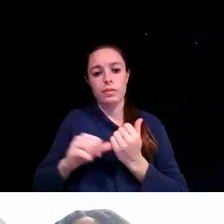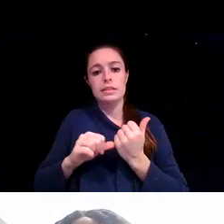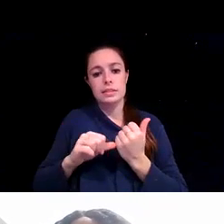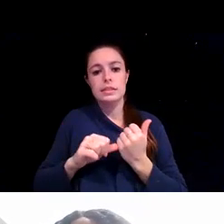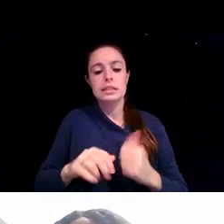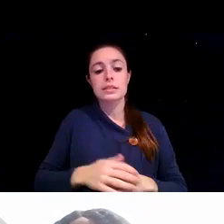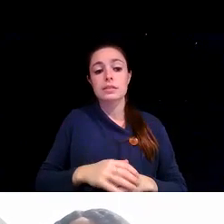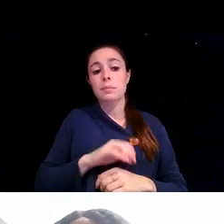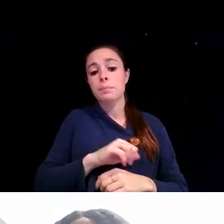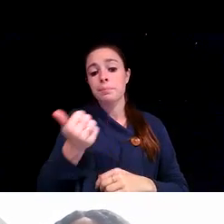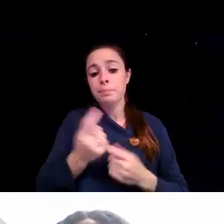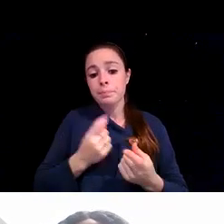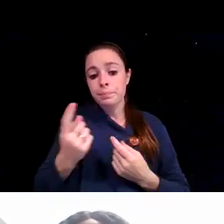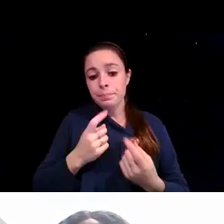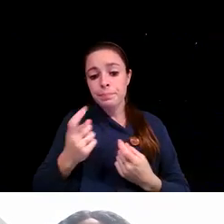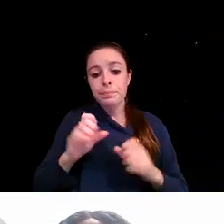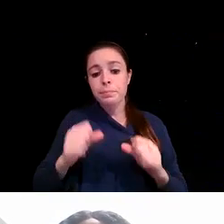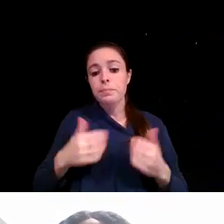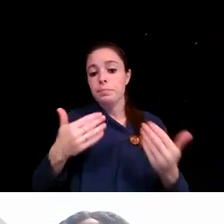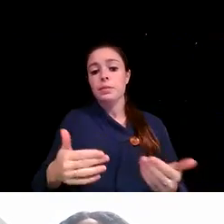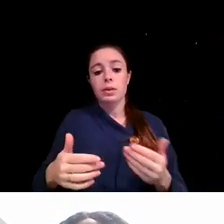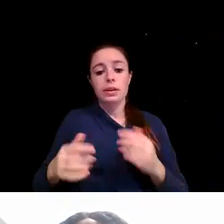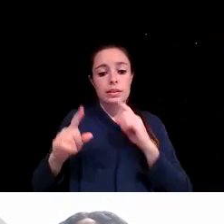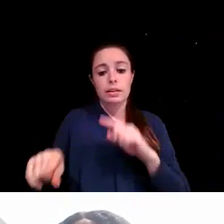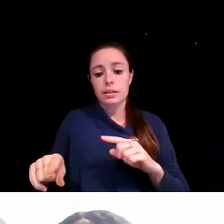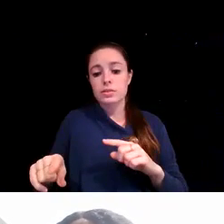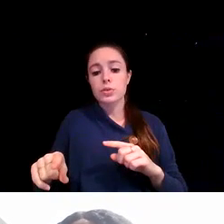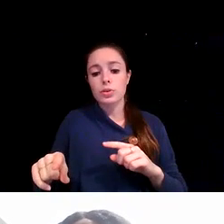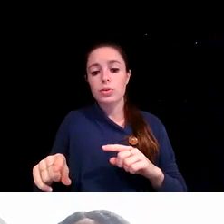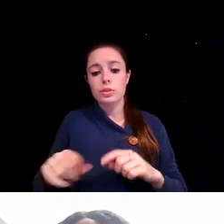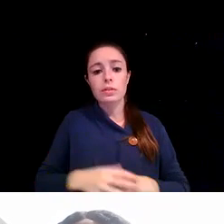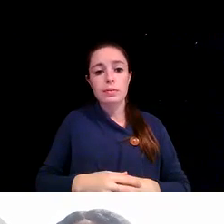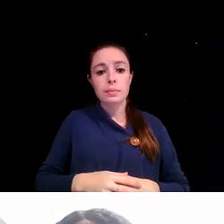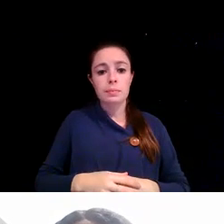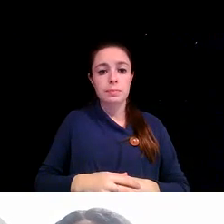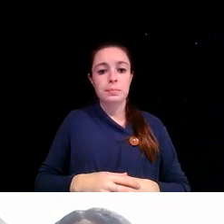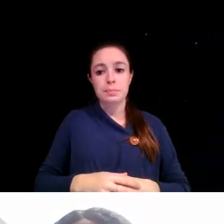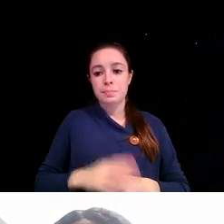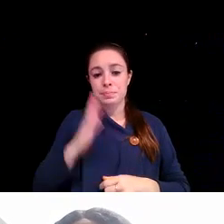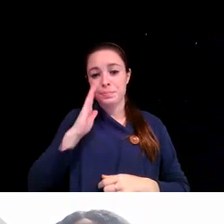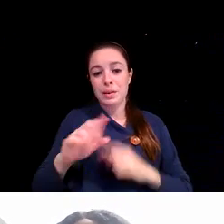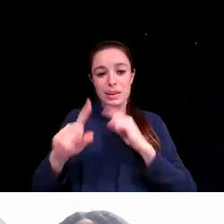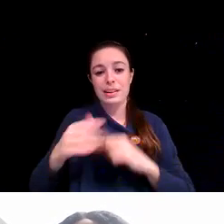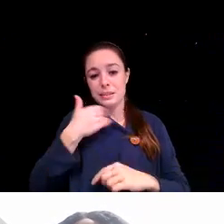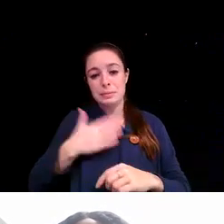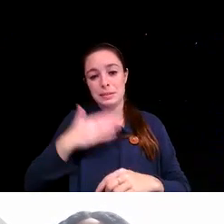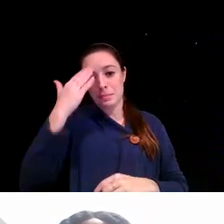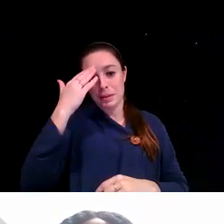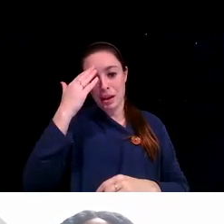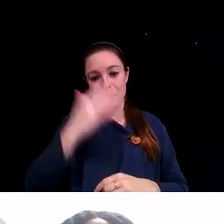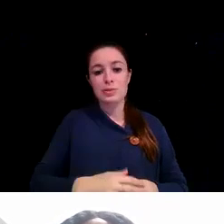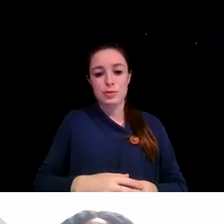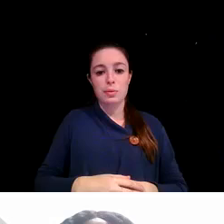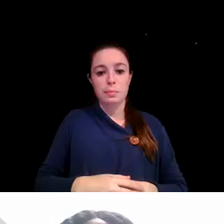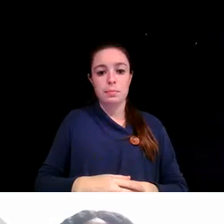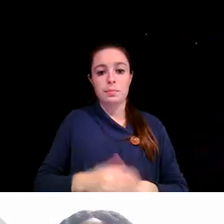If you have any questions, I'll be glad to attempt to answer it to the best of my knowledge. And if there are questions